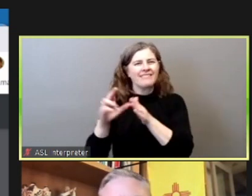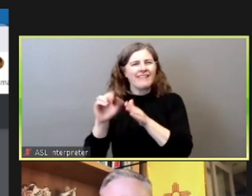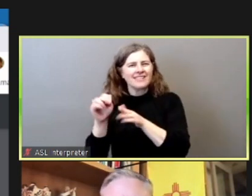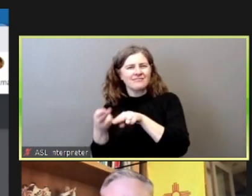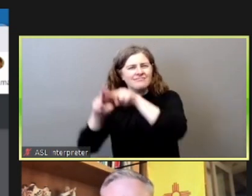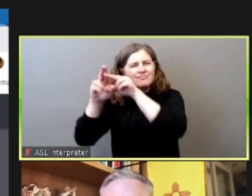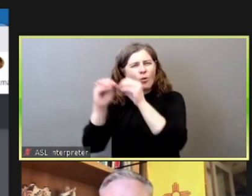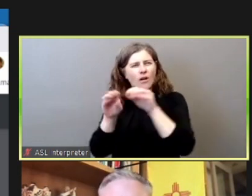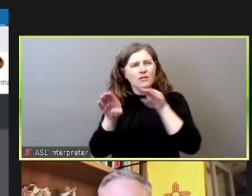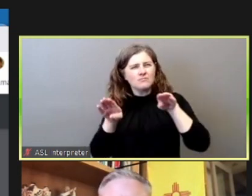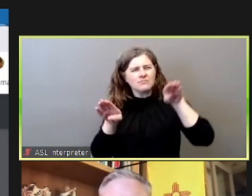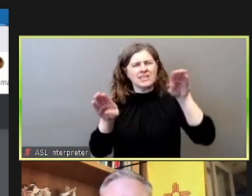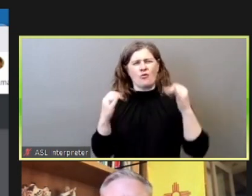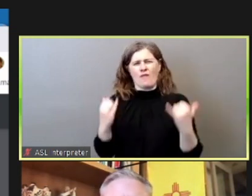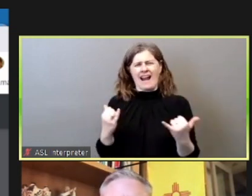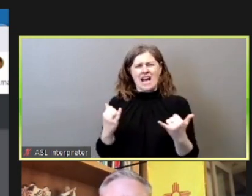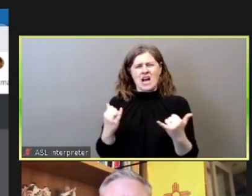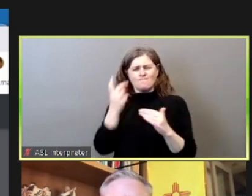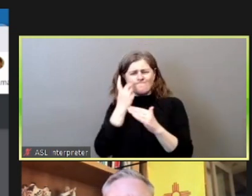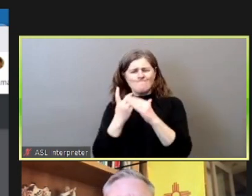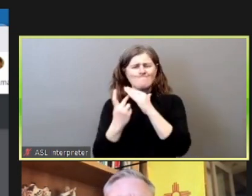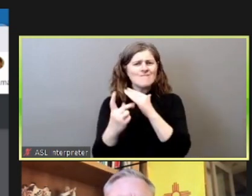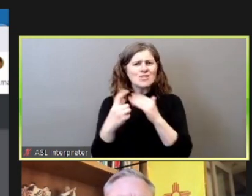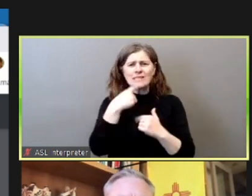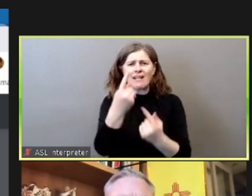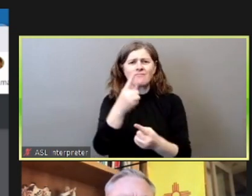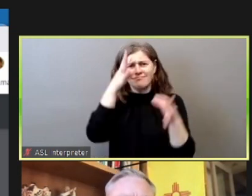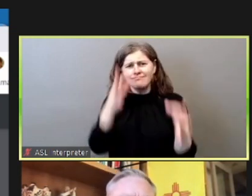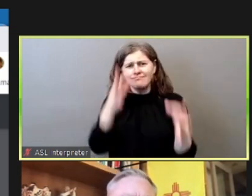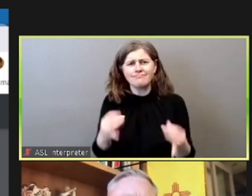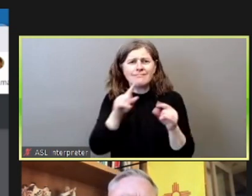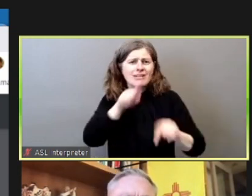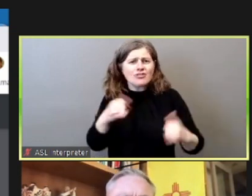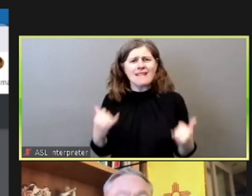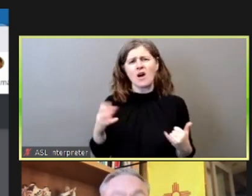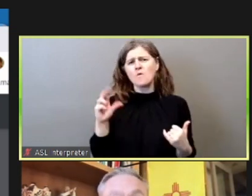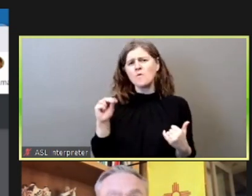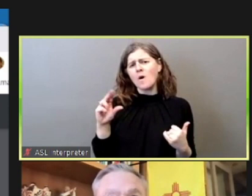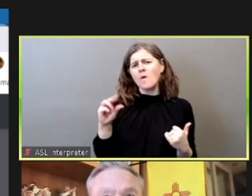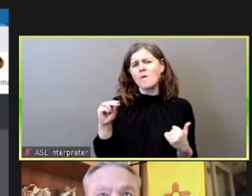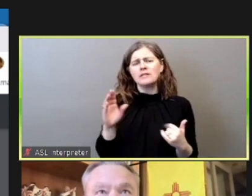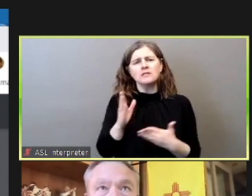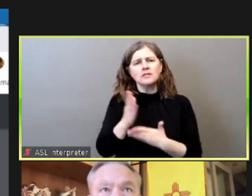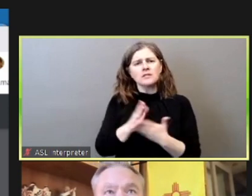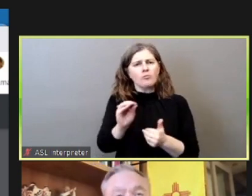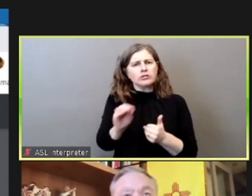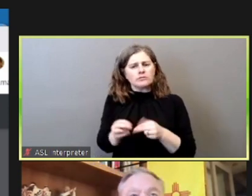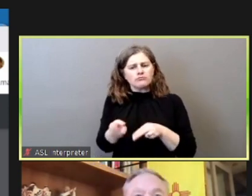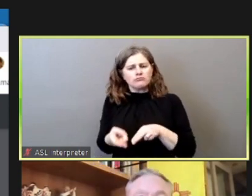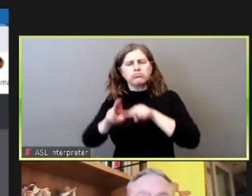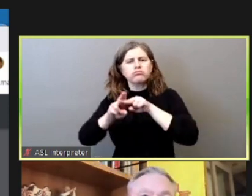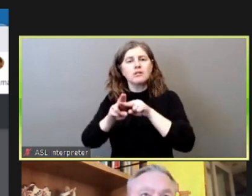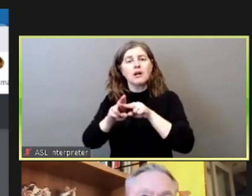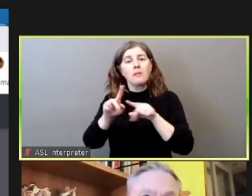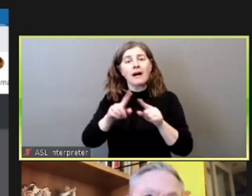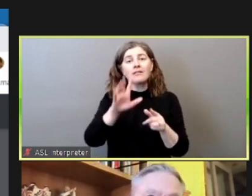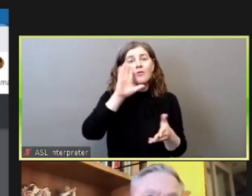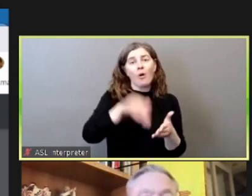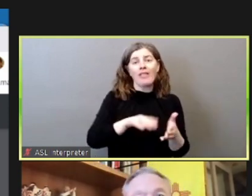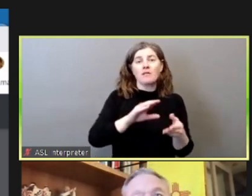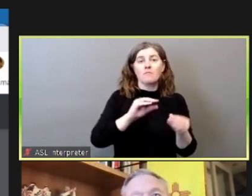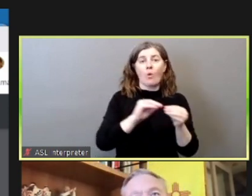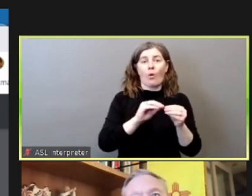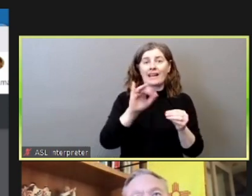think it's a little bit too early to call. It's a percent increase. We have a smaller number of cases, so a percent of a smaller